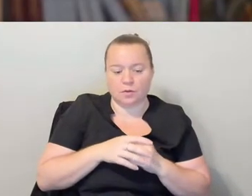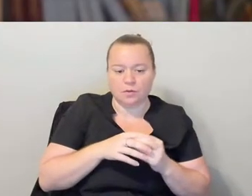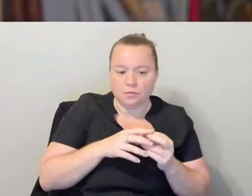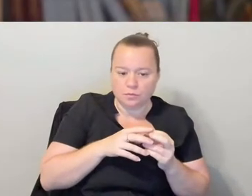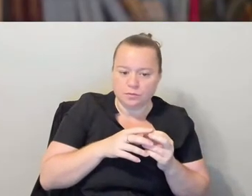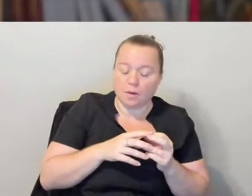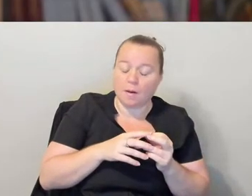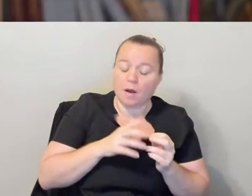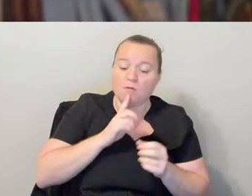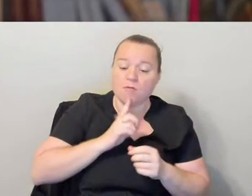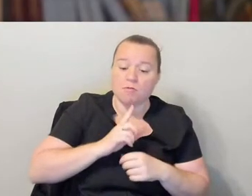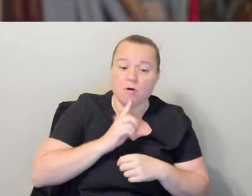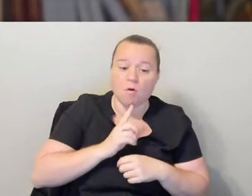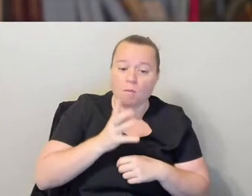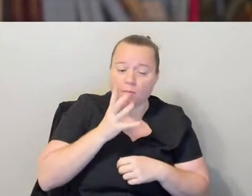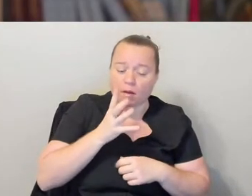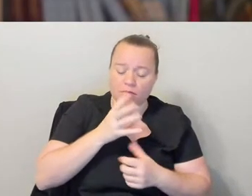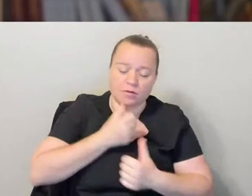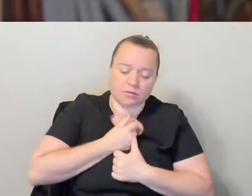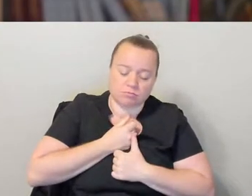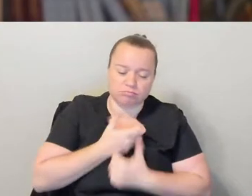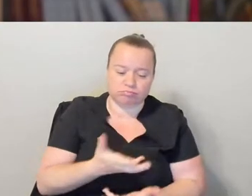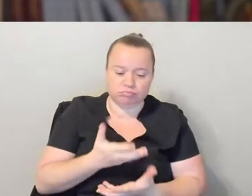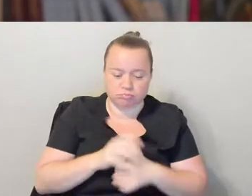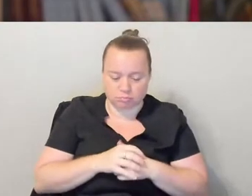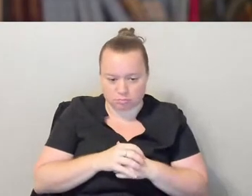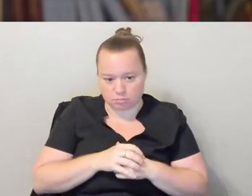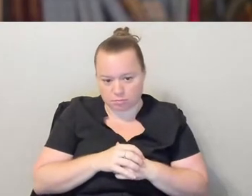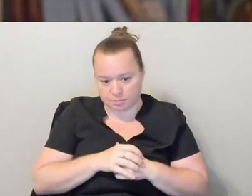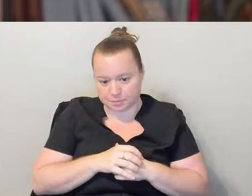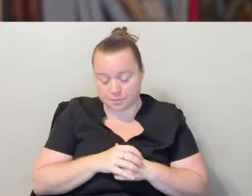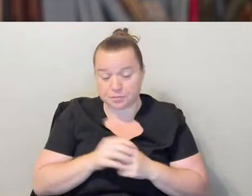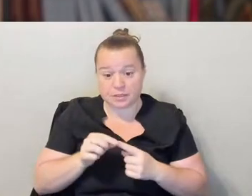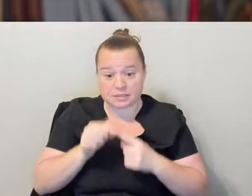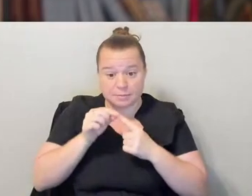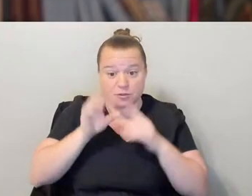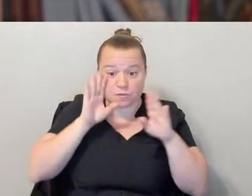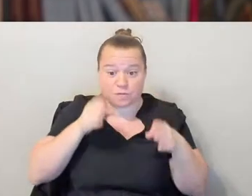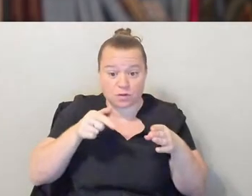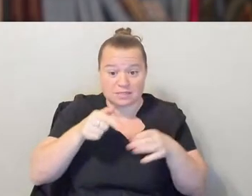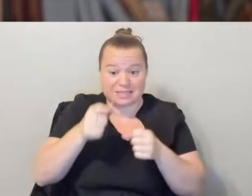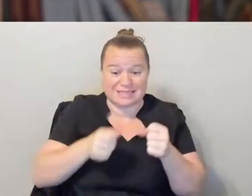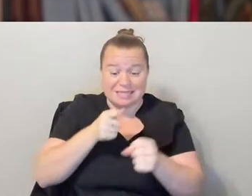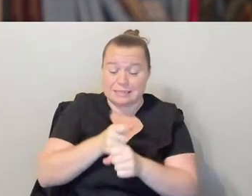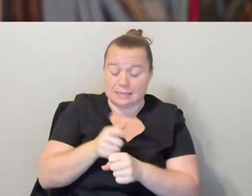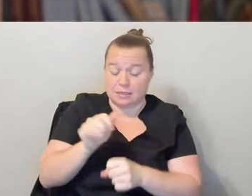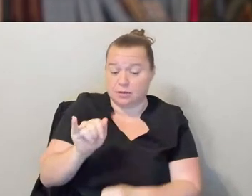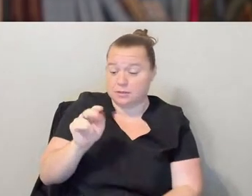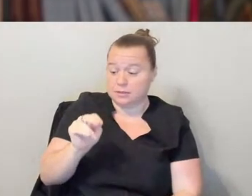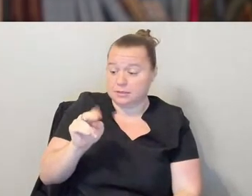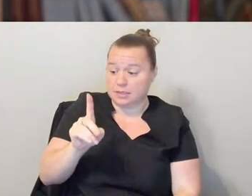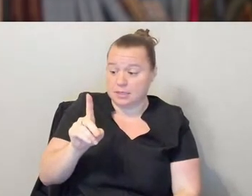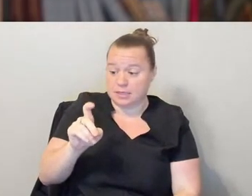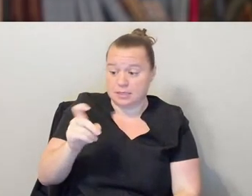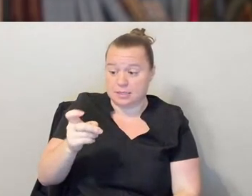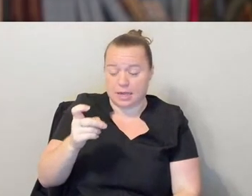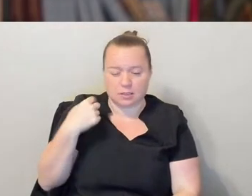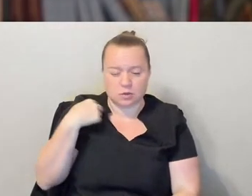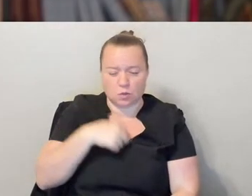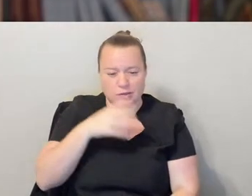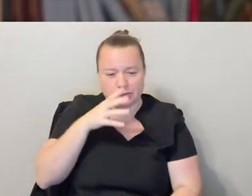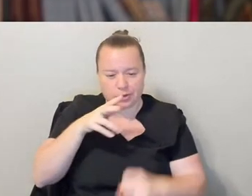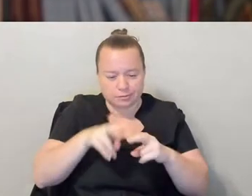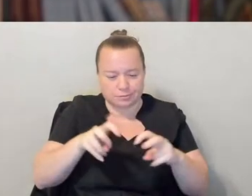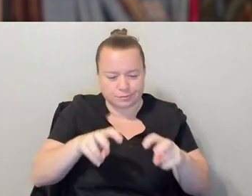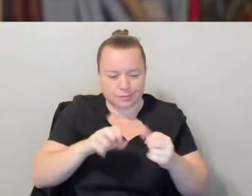mothers, to burn out. As the special focus of this year's index is health, we'll be diving deeper into the impact